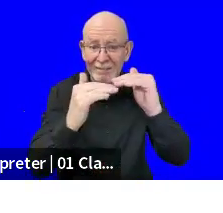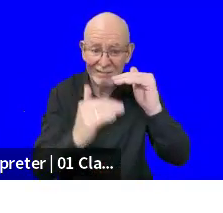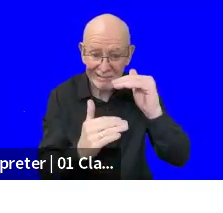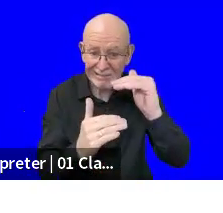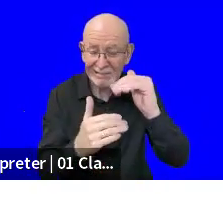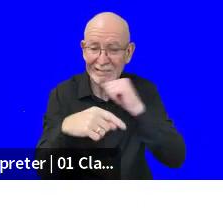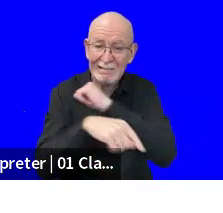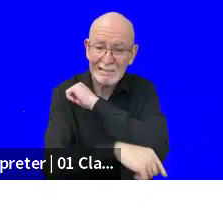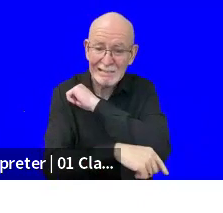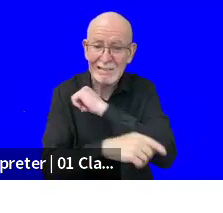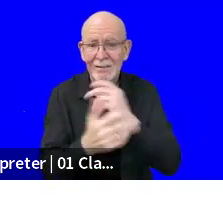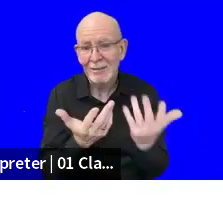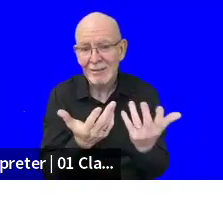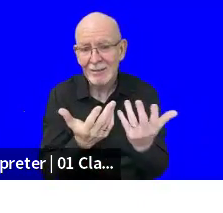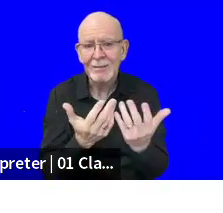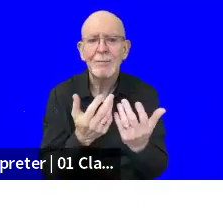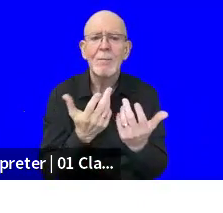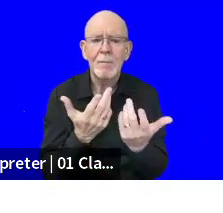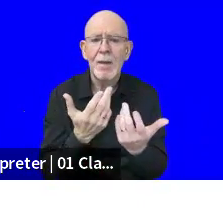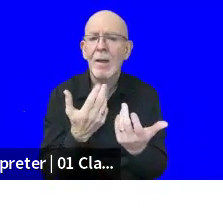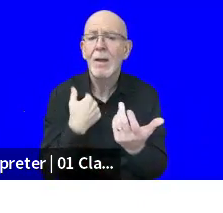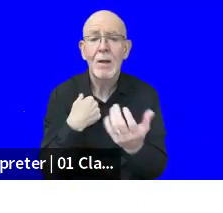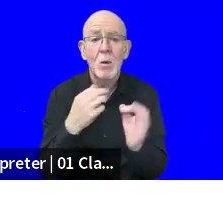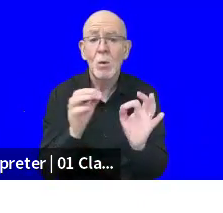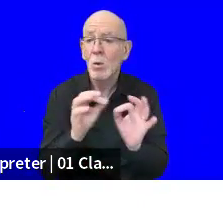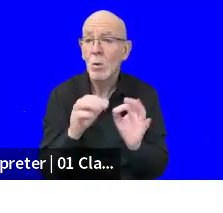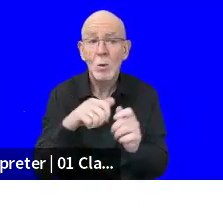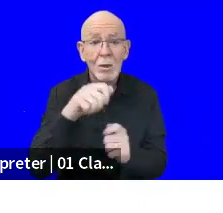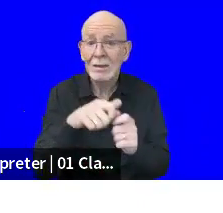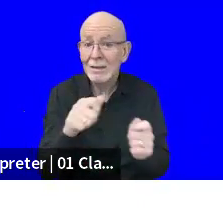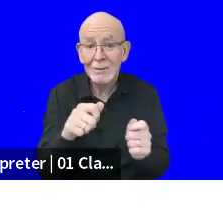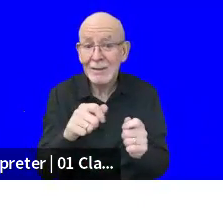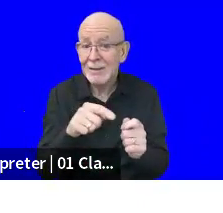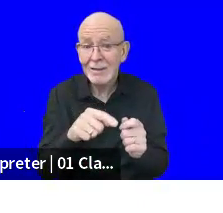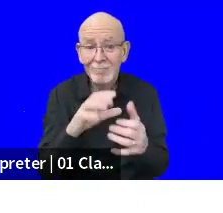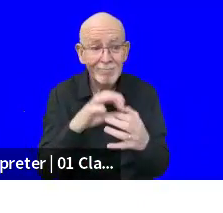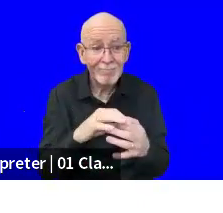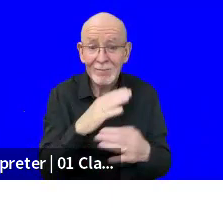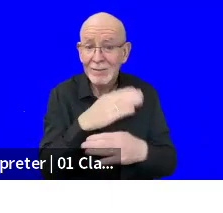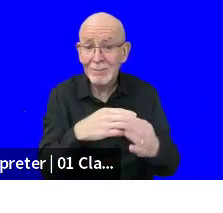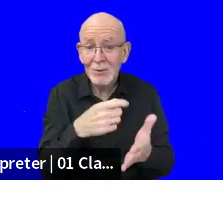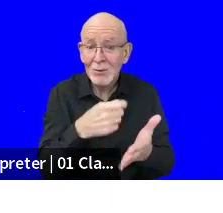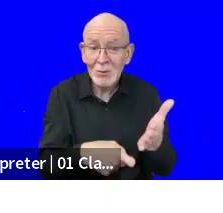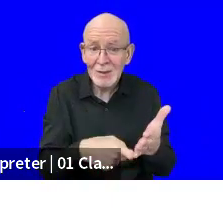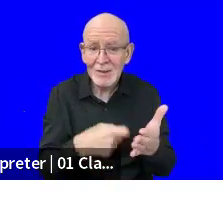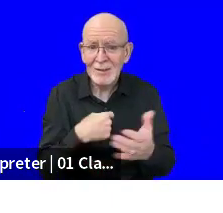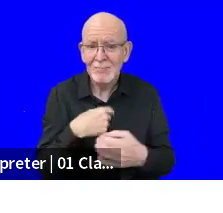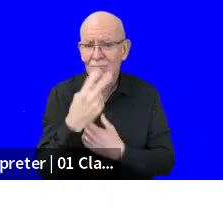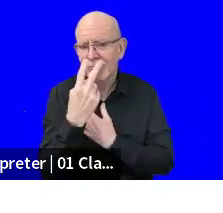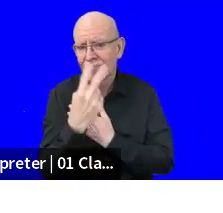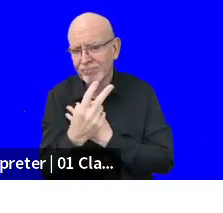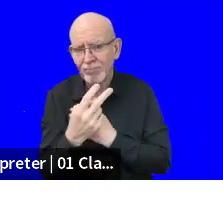of disability-related cost, and we just look at the simple comparison of incomes or consumption expenditure of people with and